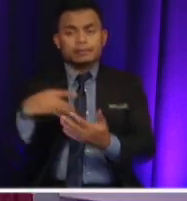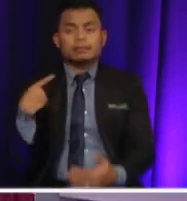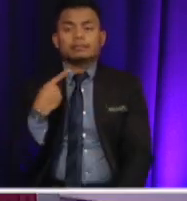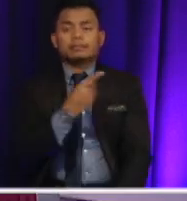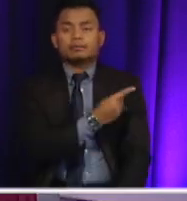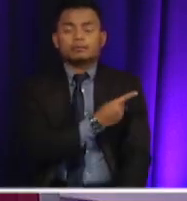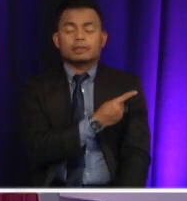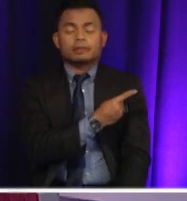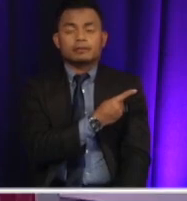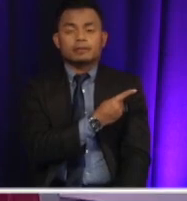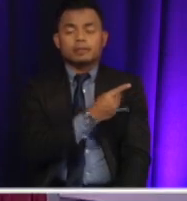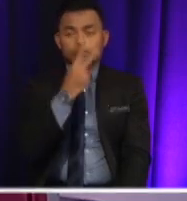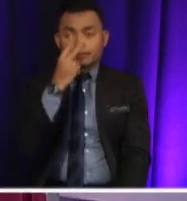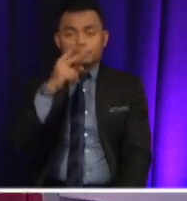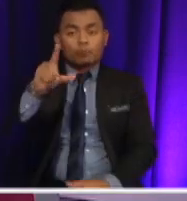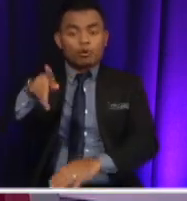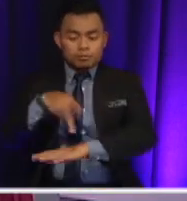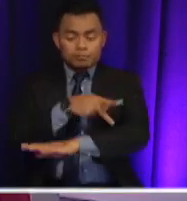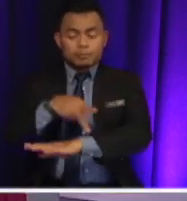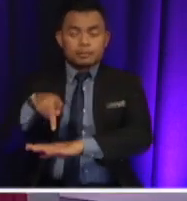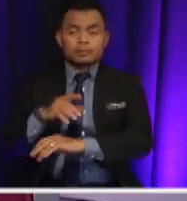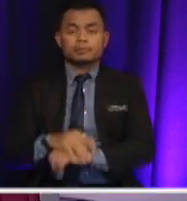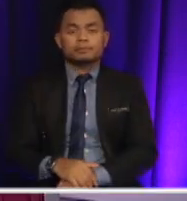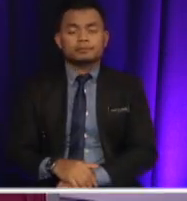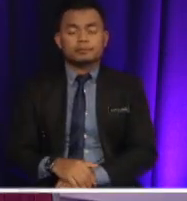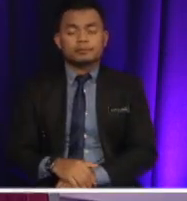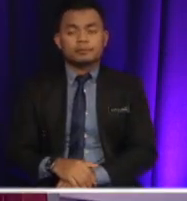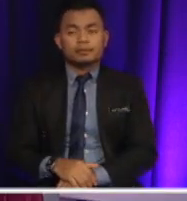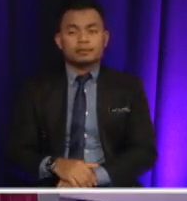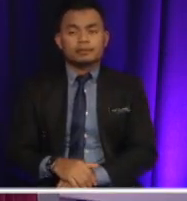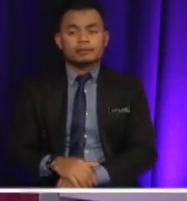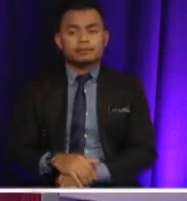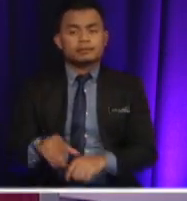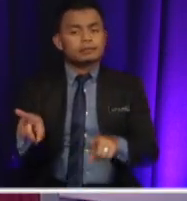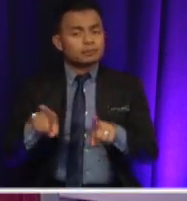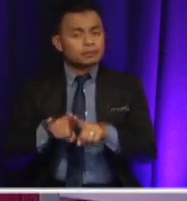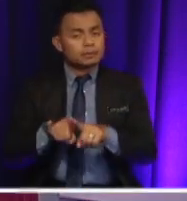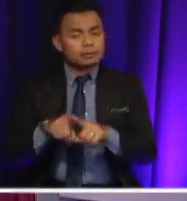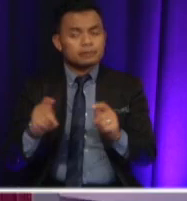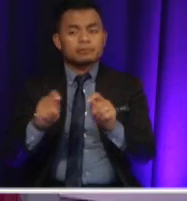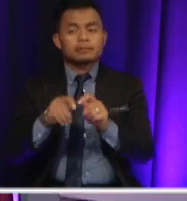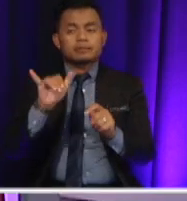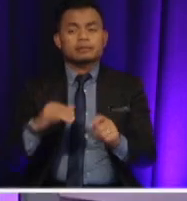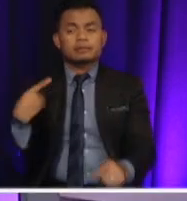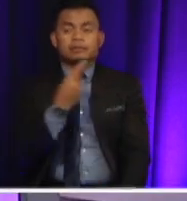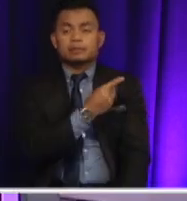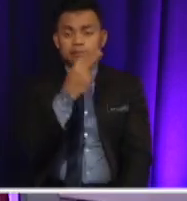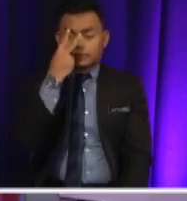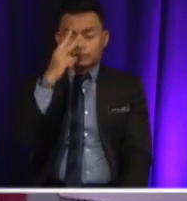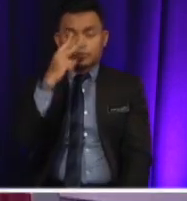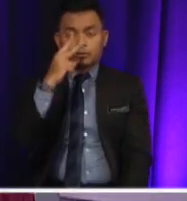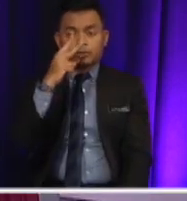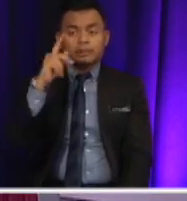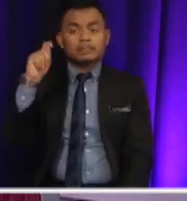poem that's called Sad I Ams, as you can see on screen. And just before the program